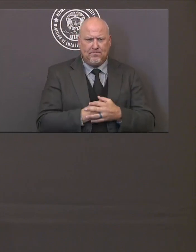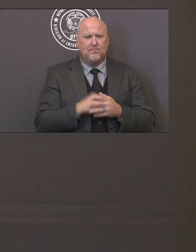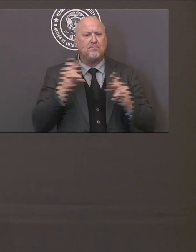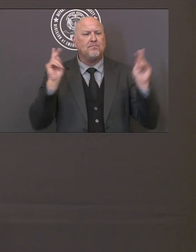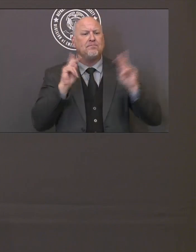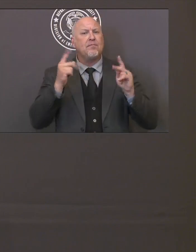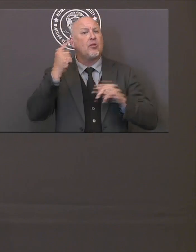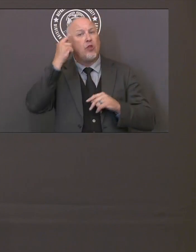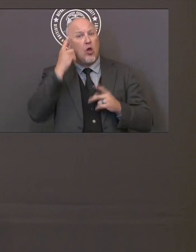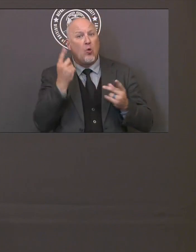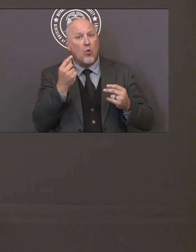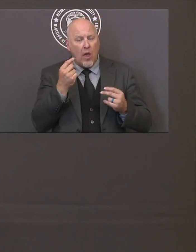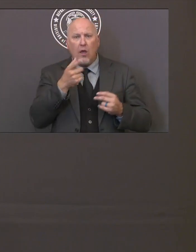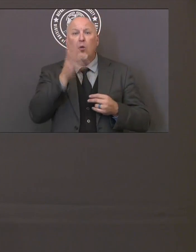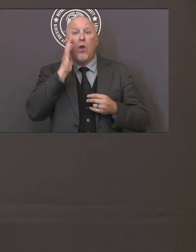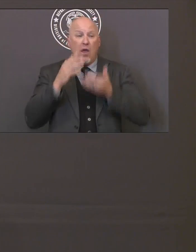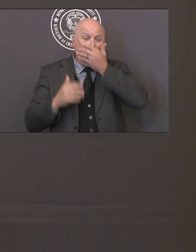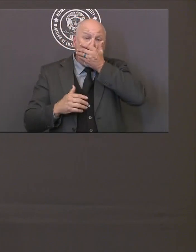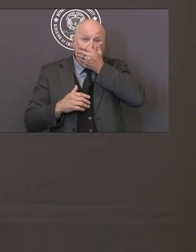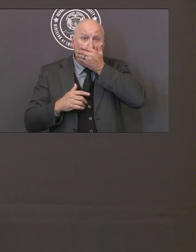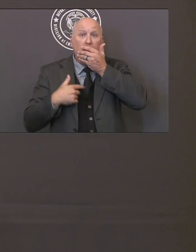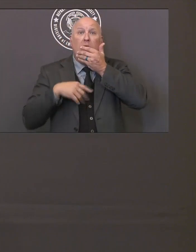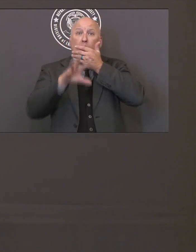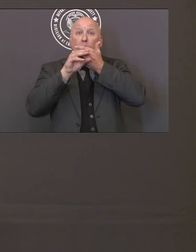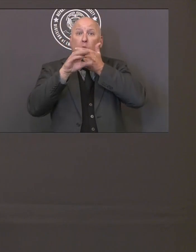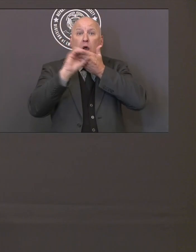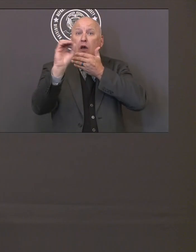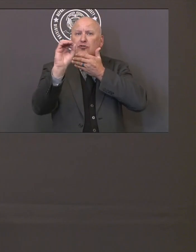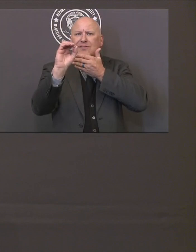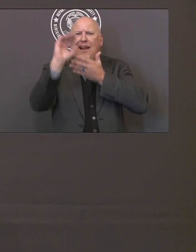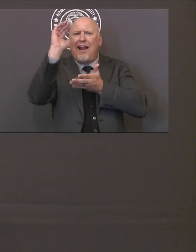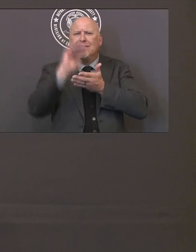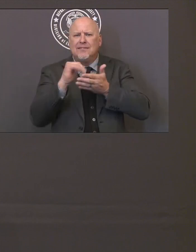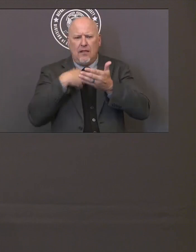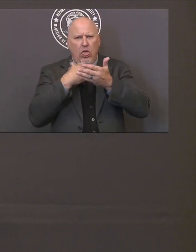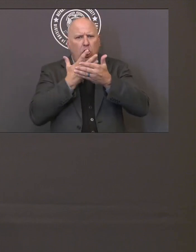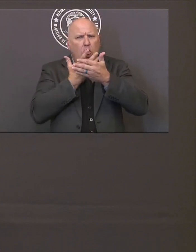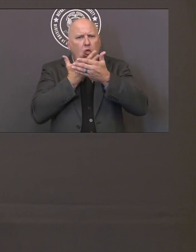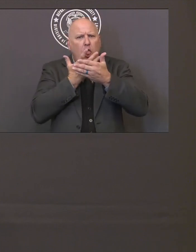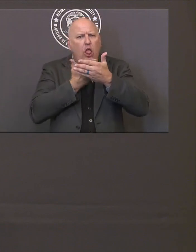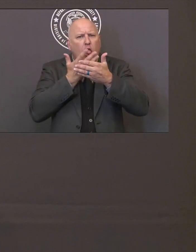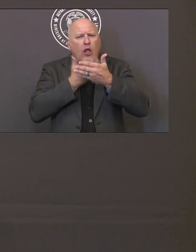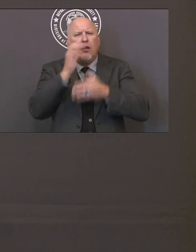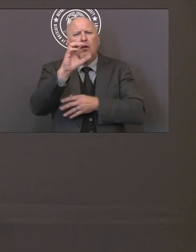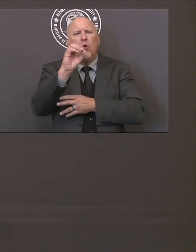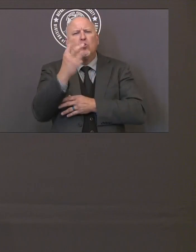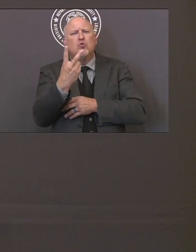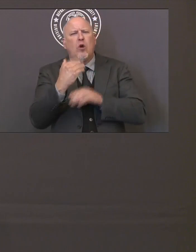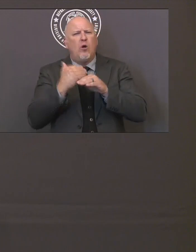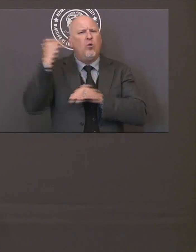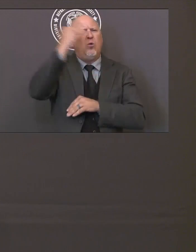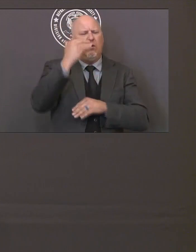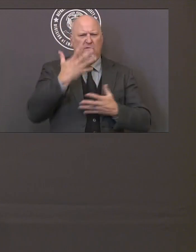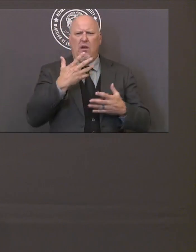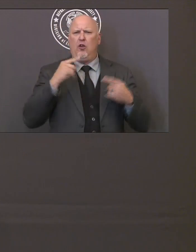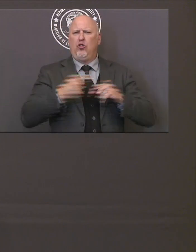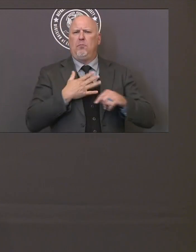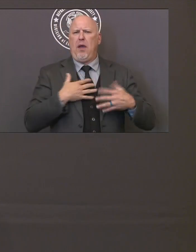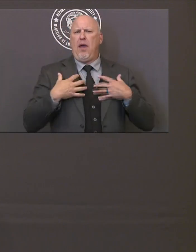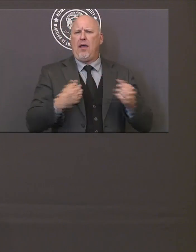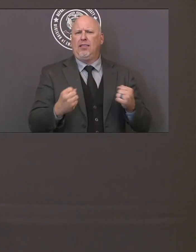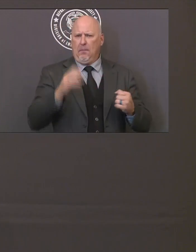level. So we looked at all of the studies that had been cited by people making those claims and also did an exhaustive search of the literature. The conclusion